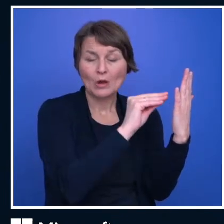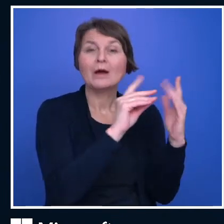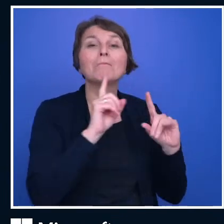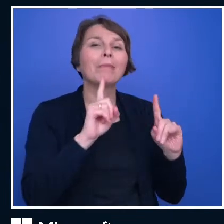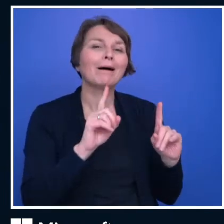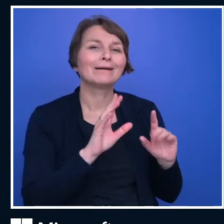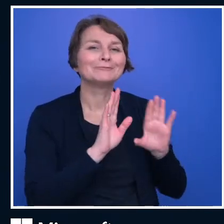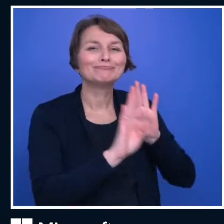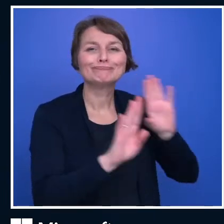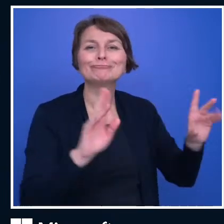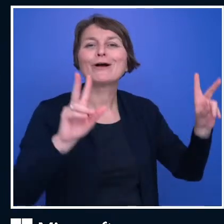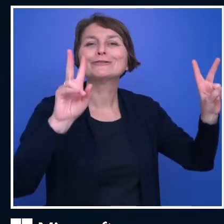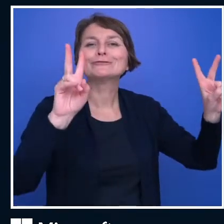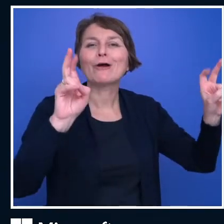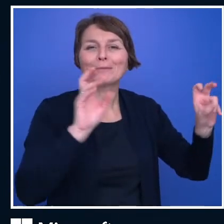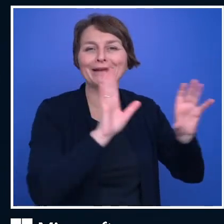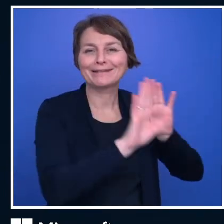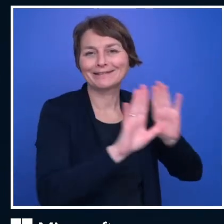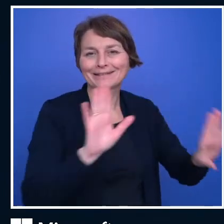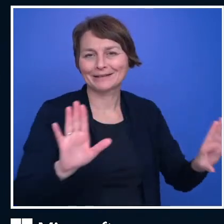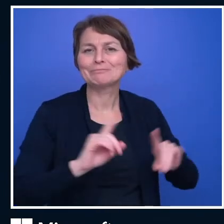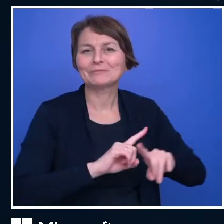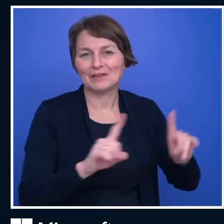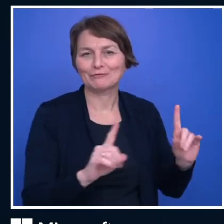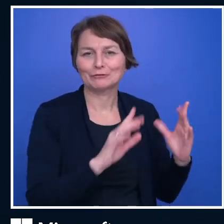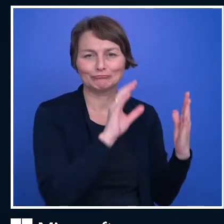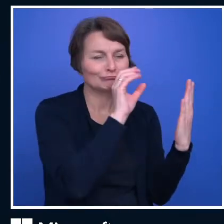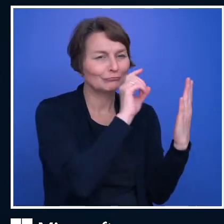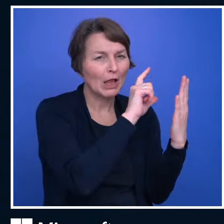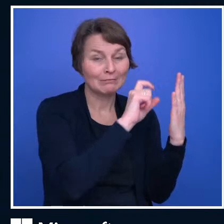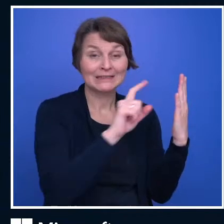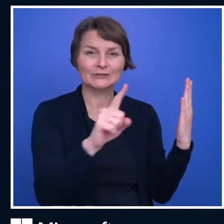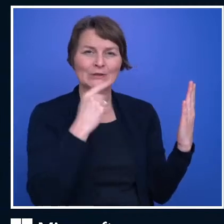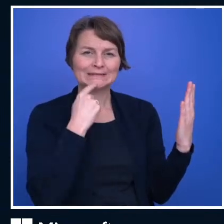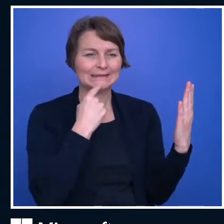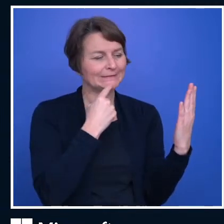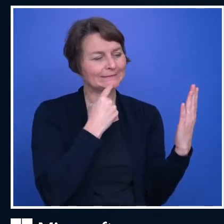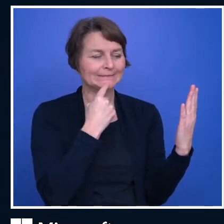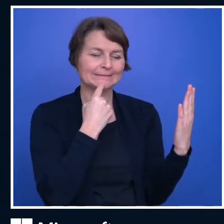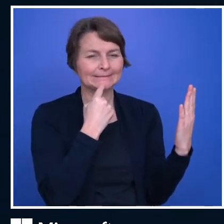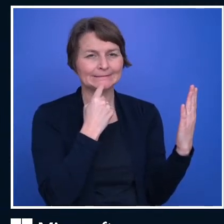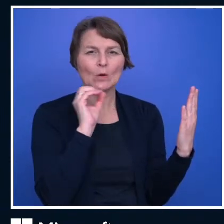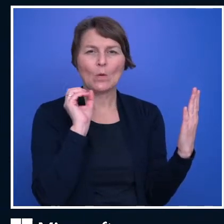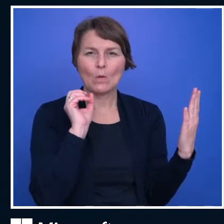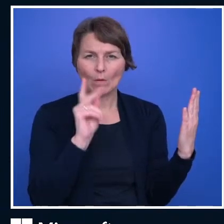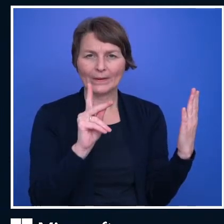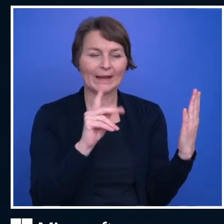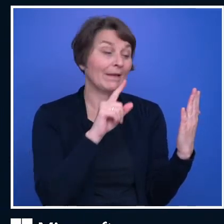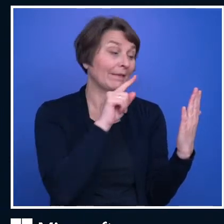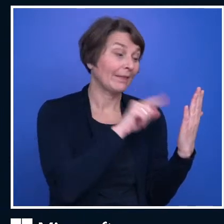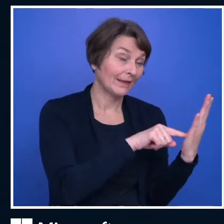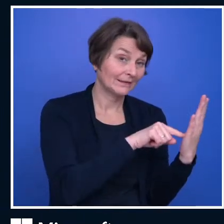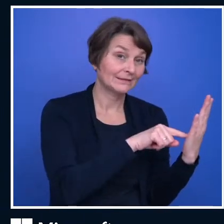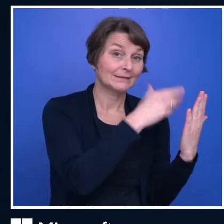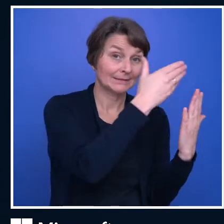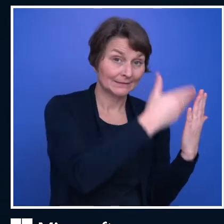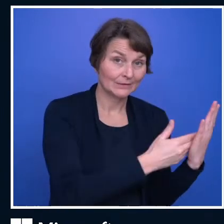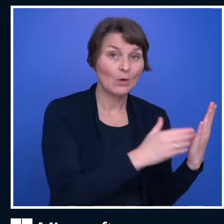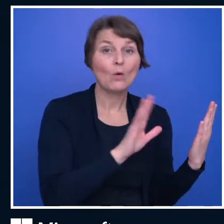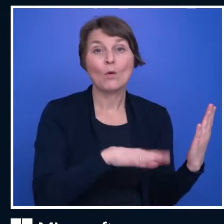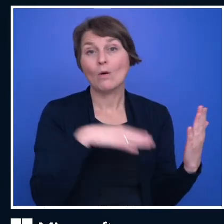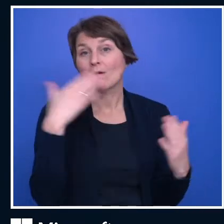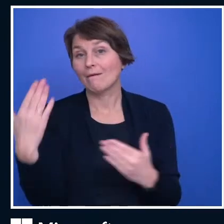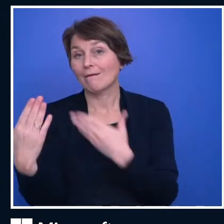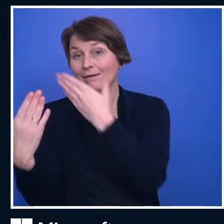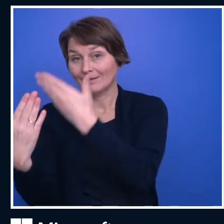so that would be a difference. So you need to select each one of these if you want to go for an OCR API